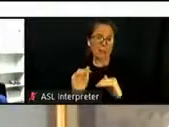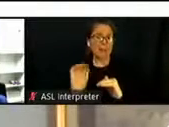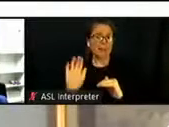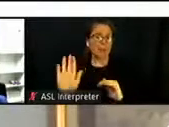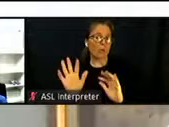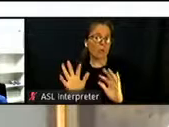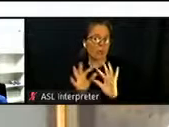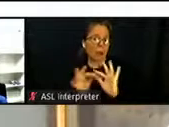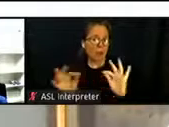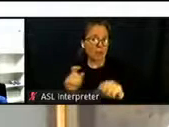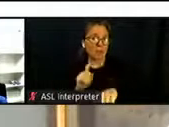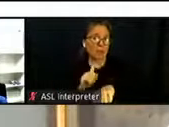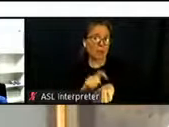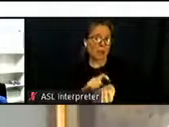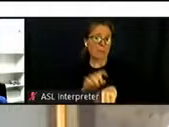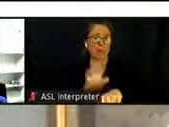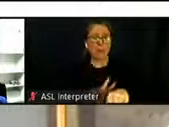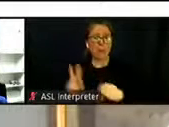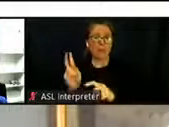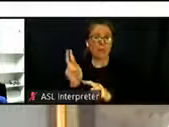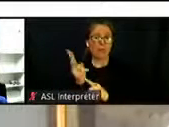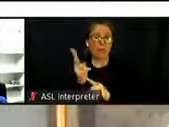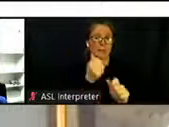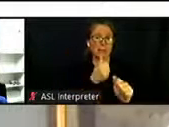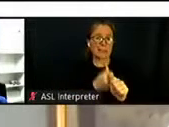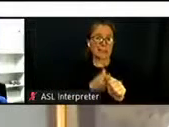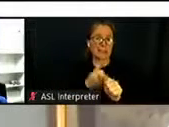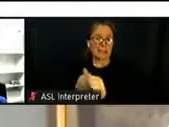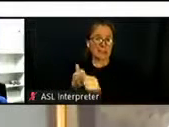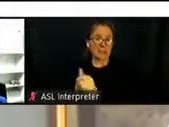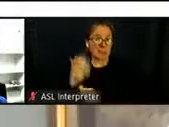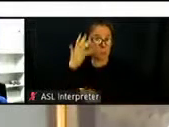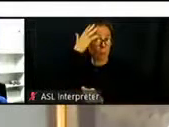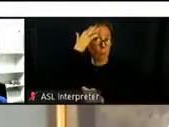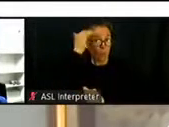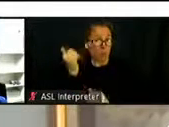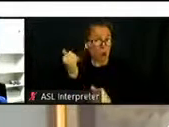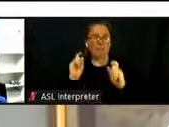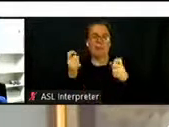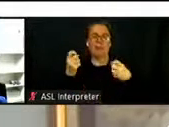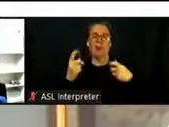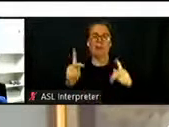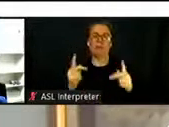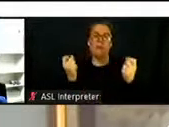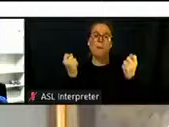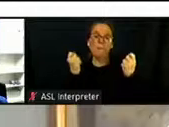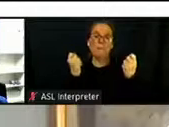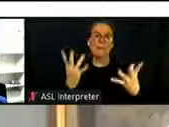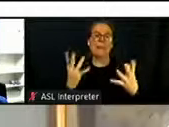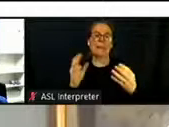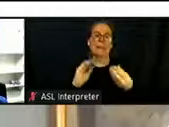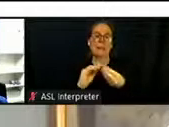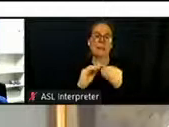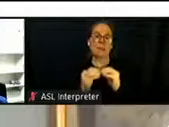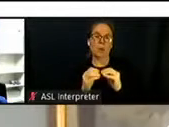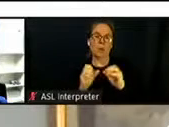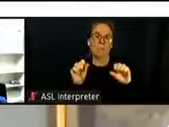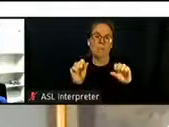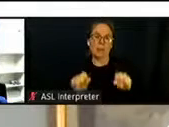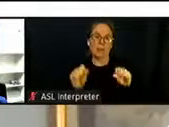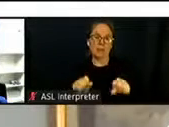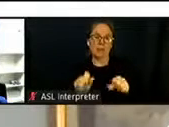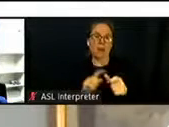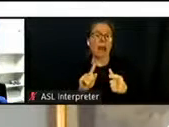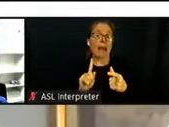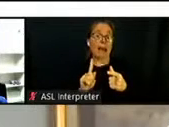comments to about 2 minutes each, because we want to hear from as many residents as possible. And after that portion, there will still be an